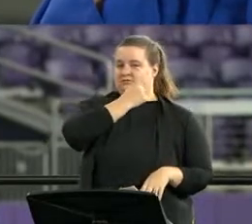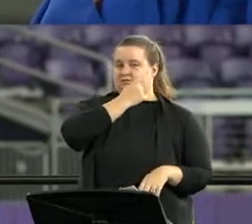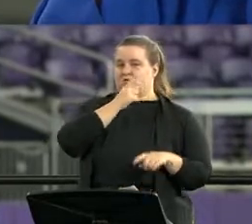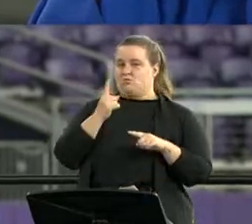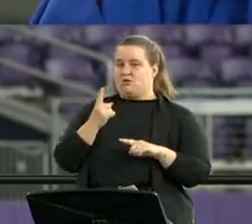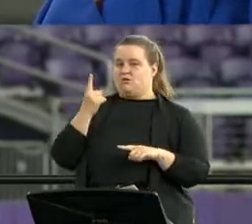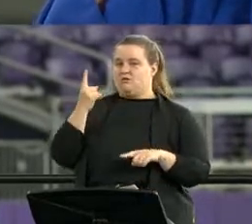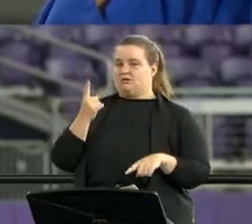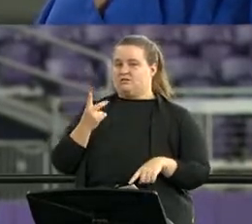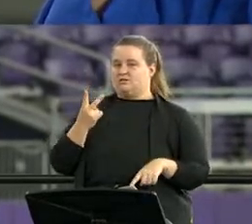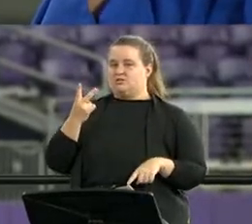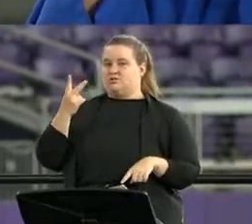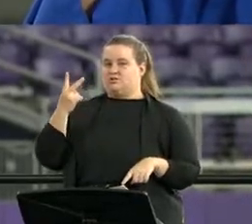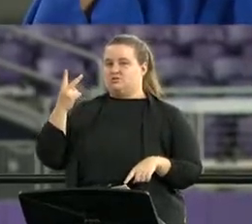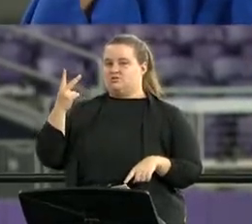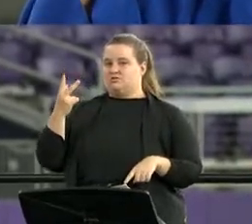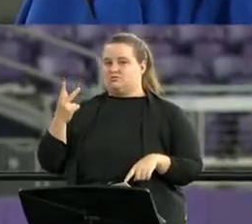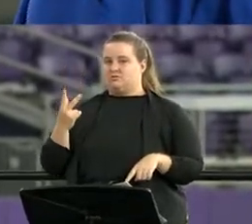three.